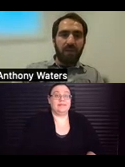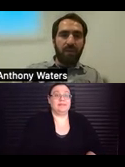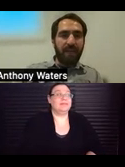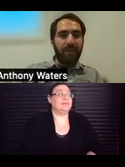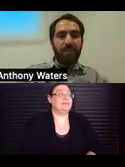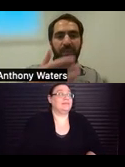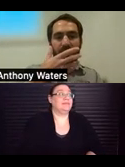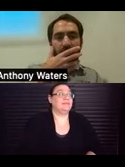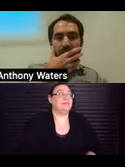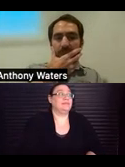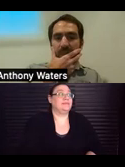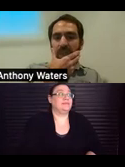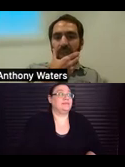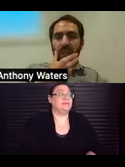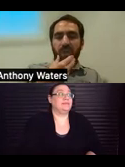Okay.